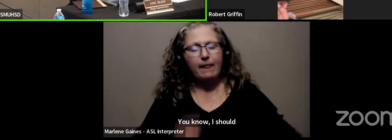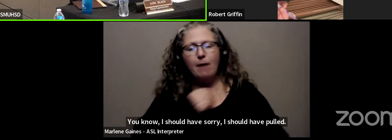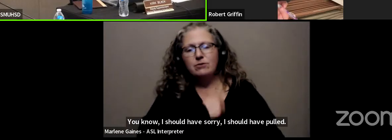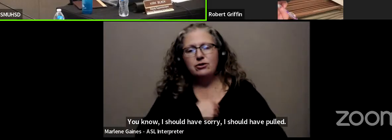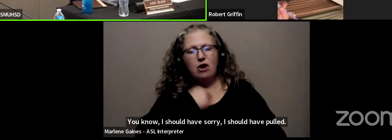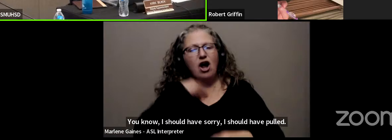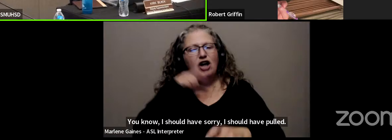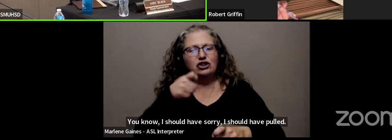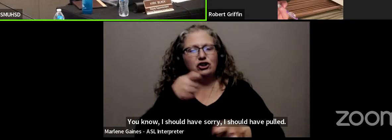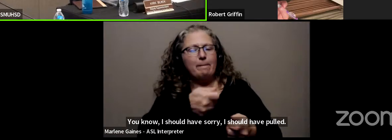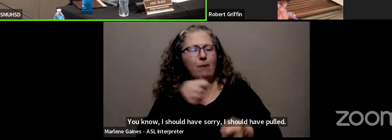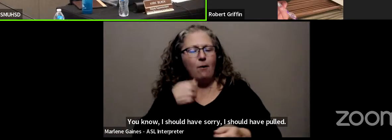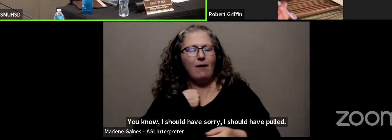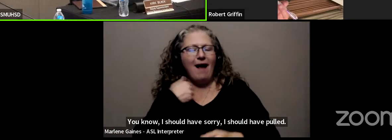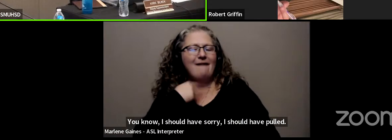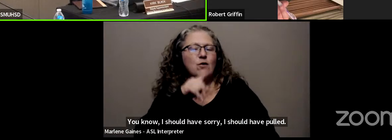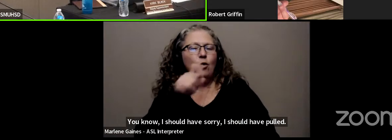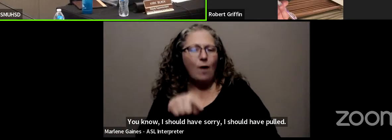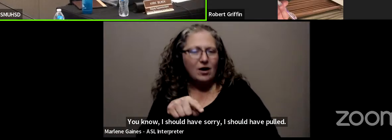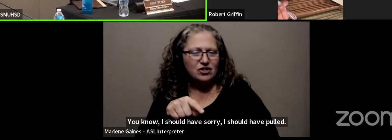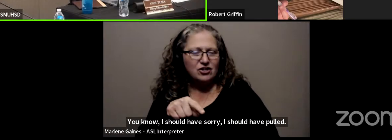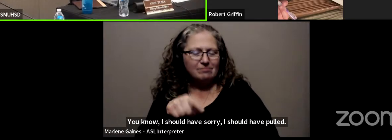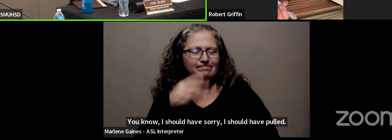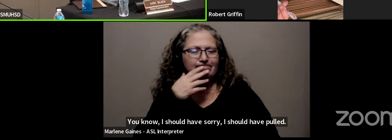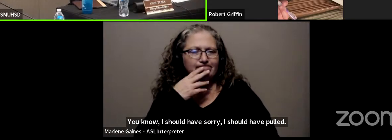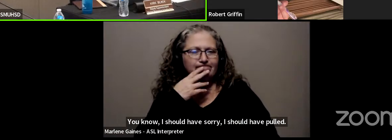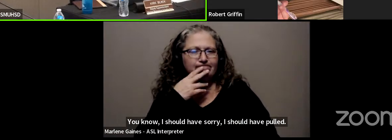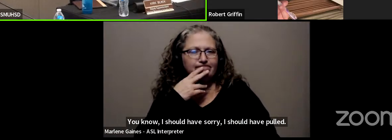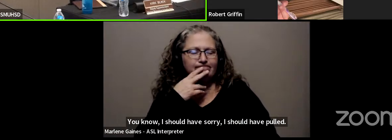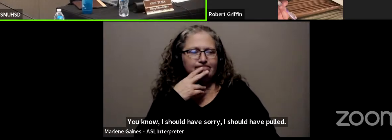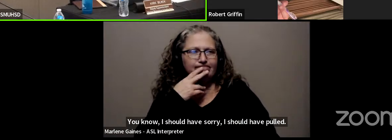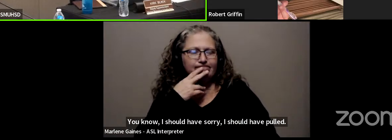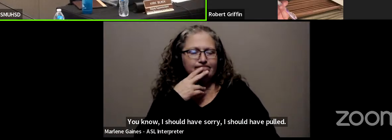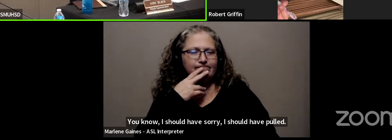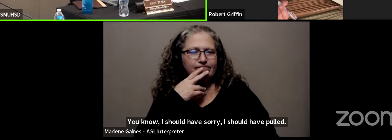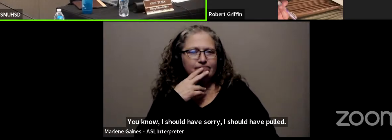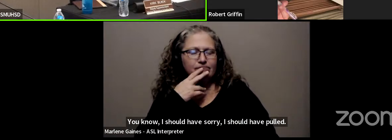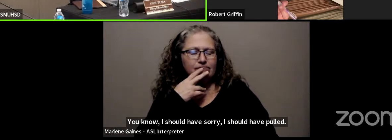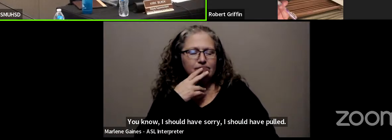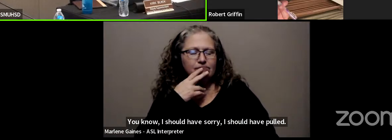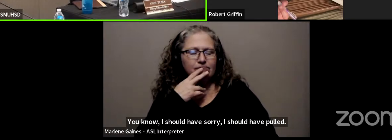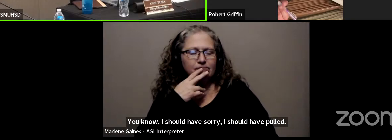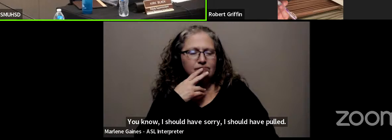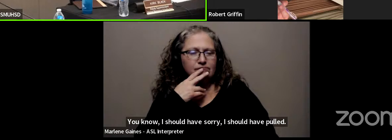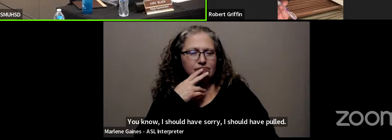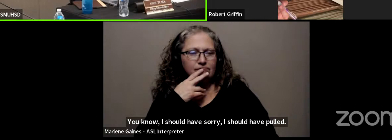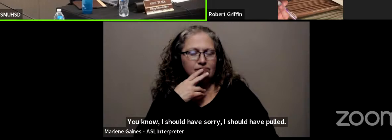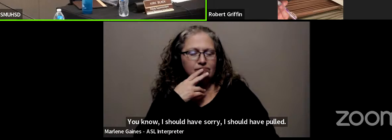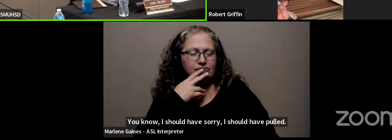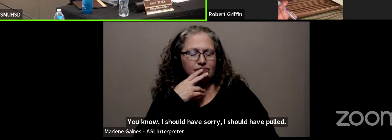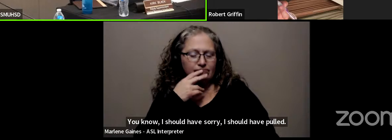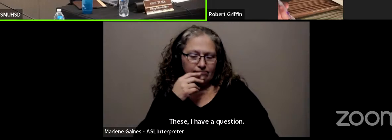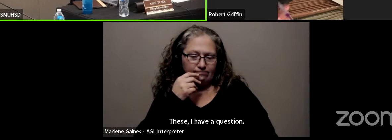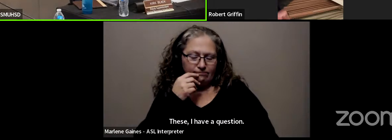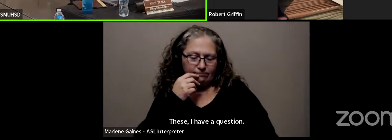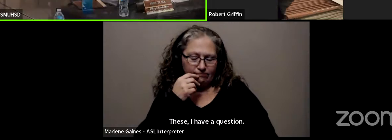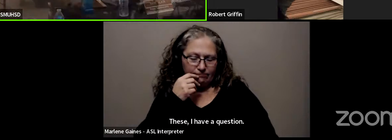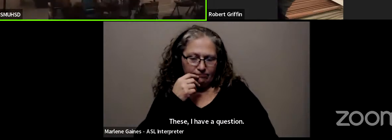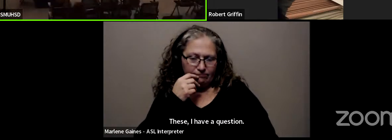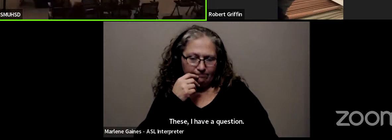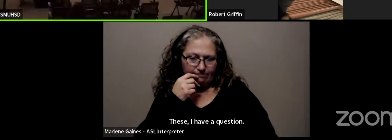these items. I have a question. Mhm. Okay. So with these, let's see.